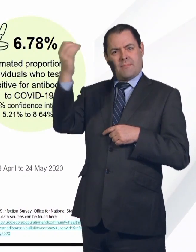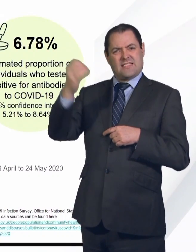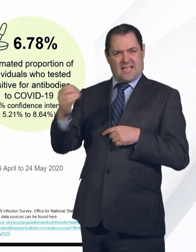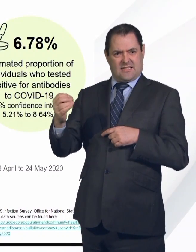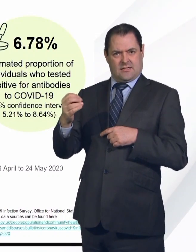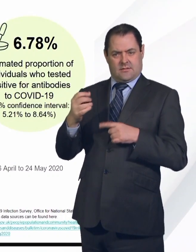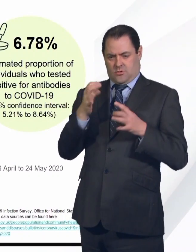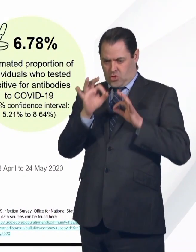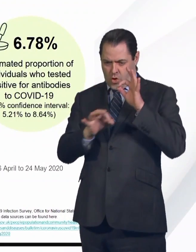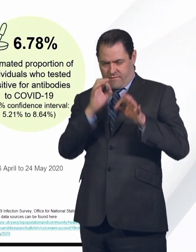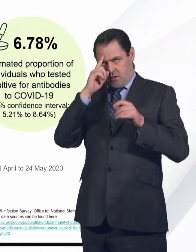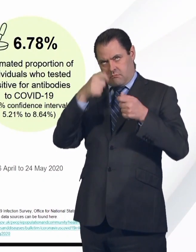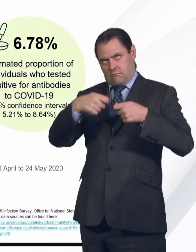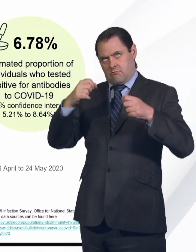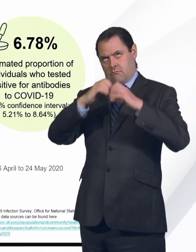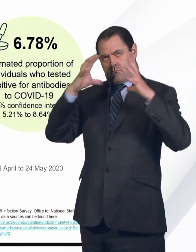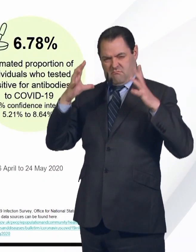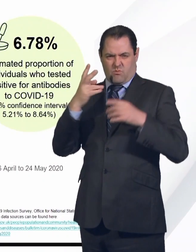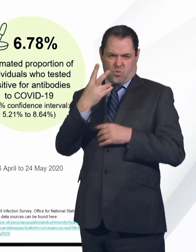this survey. That means